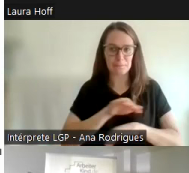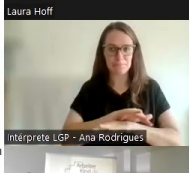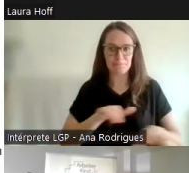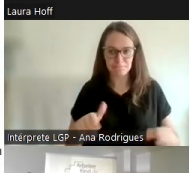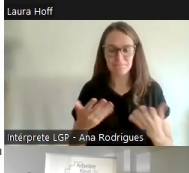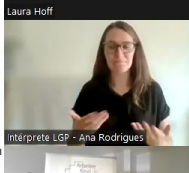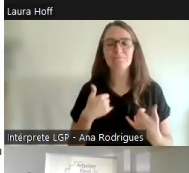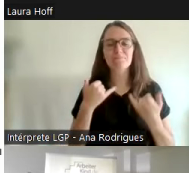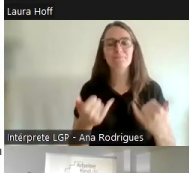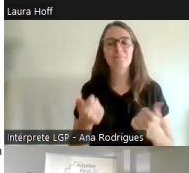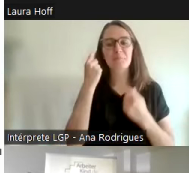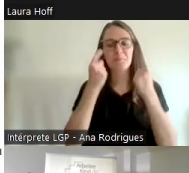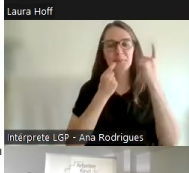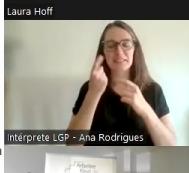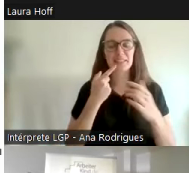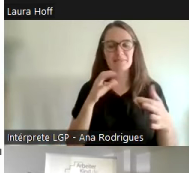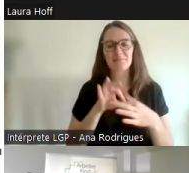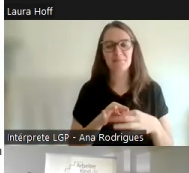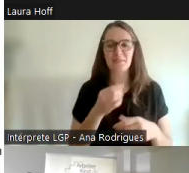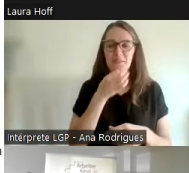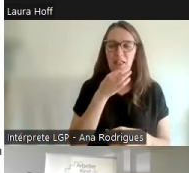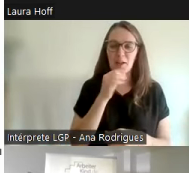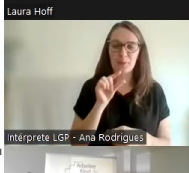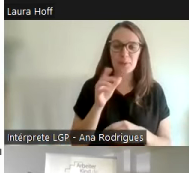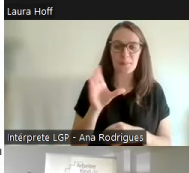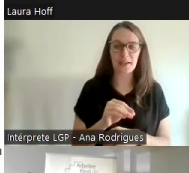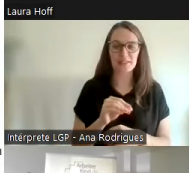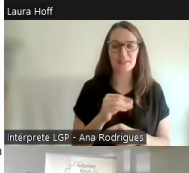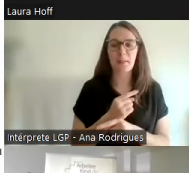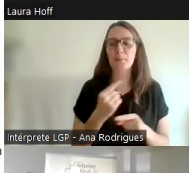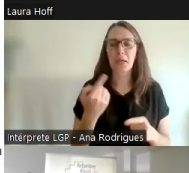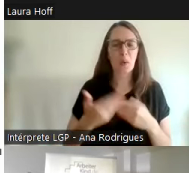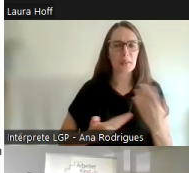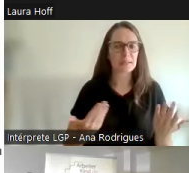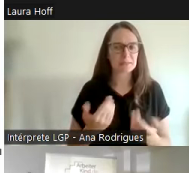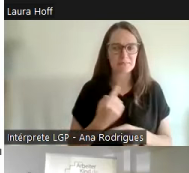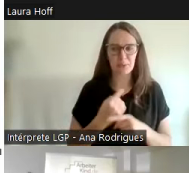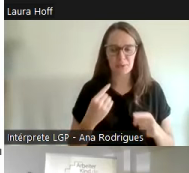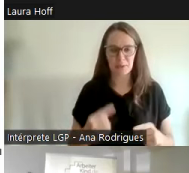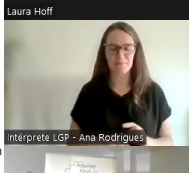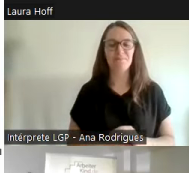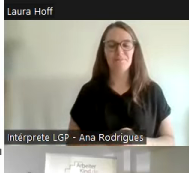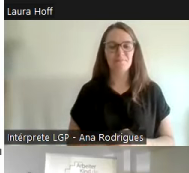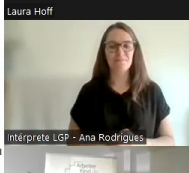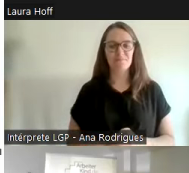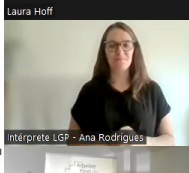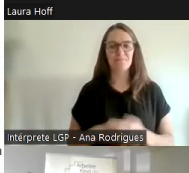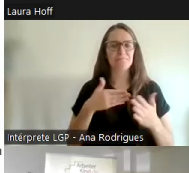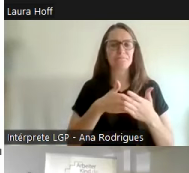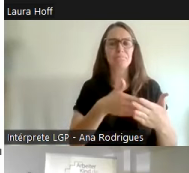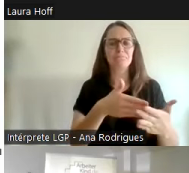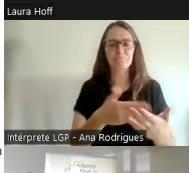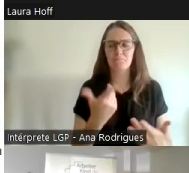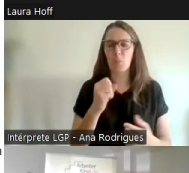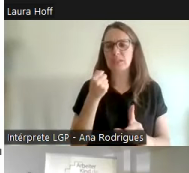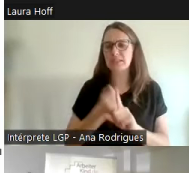can think about, I will tell you a little bit more about why that is the case. So what are the obstacles and